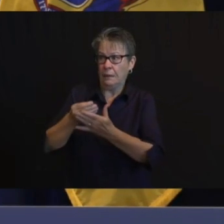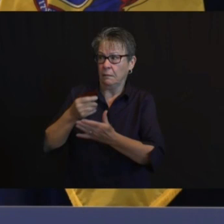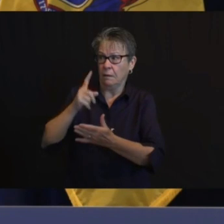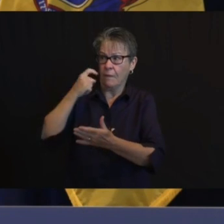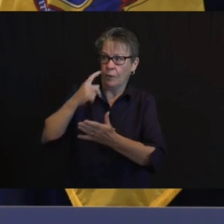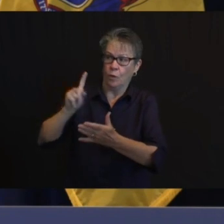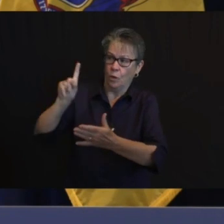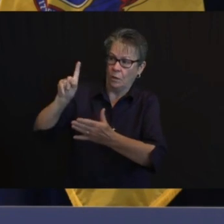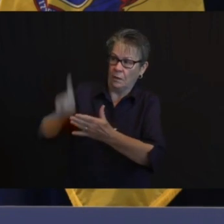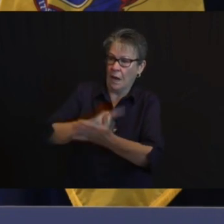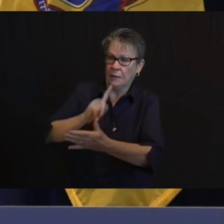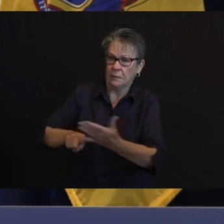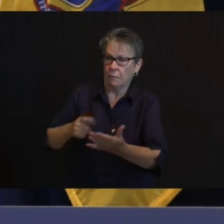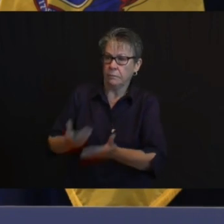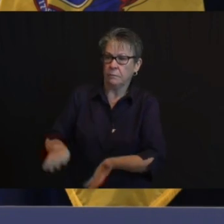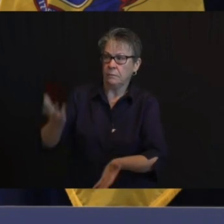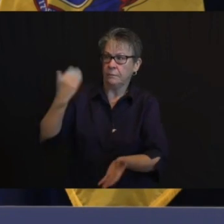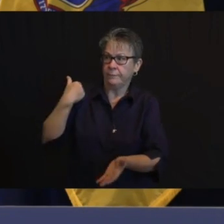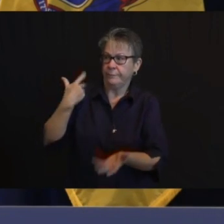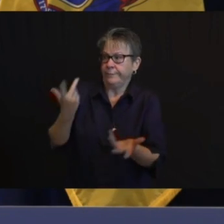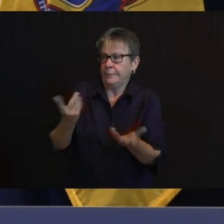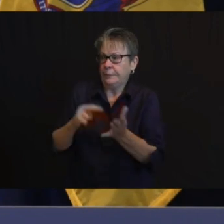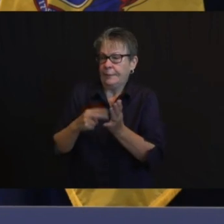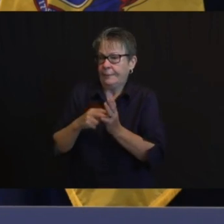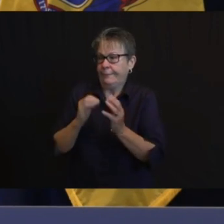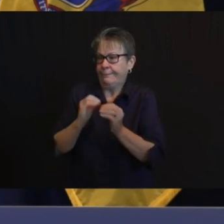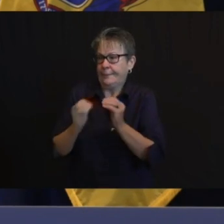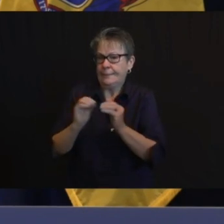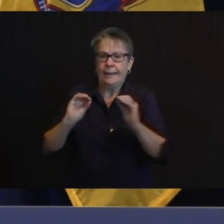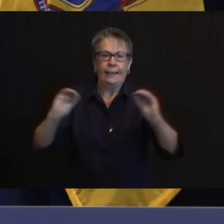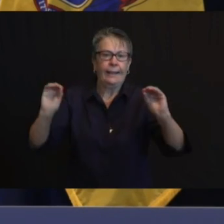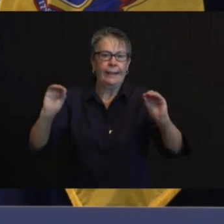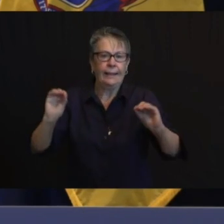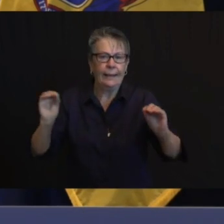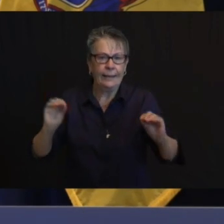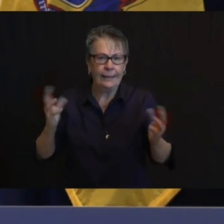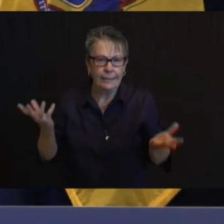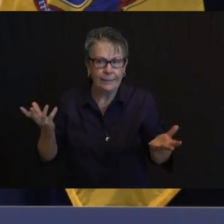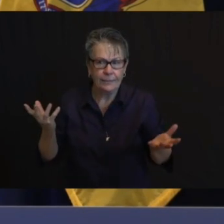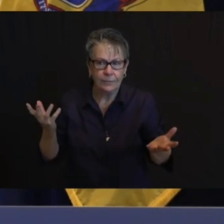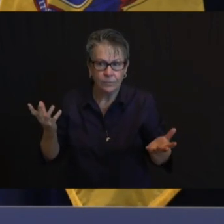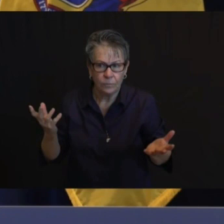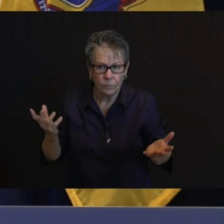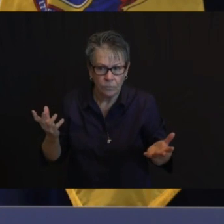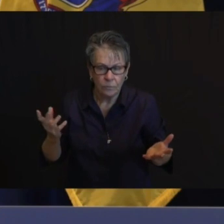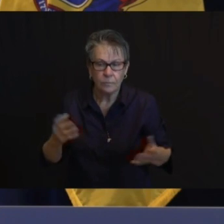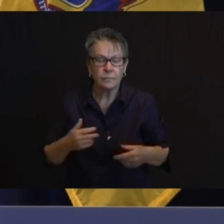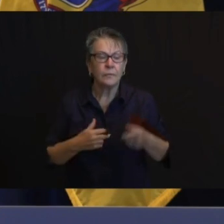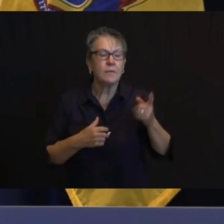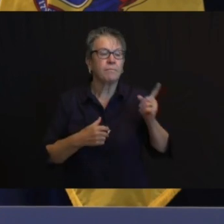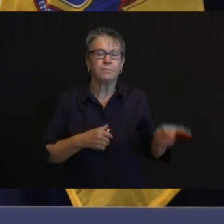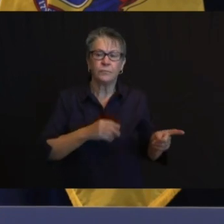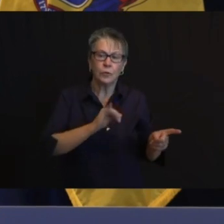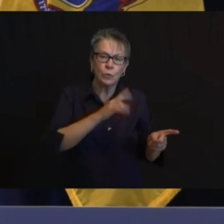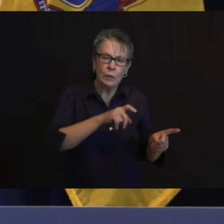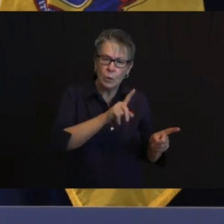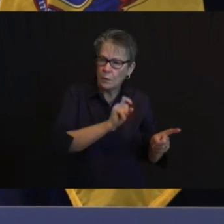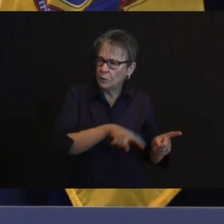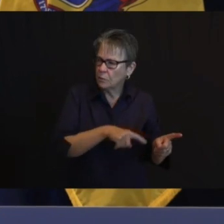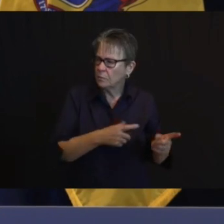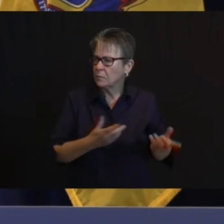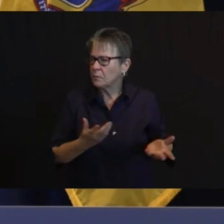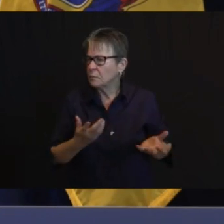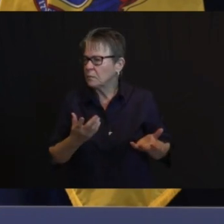come down to Dave. Thank you. Good afternoon. Hey. For Commissioner Persicelli, how closely will you be watching the 5 to 7 days